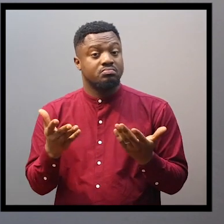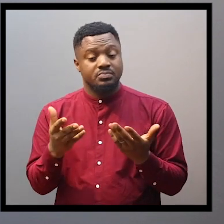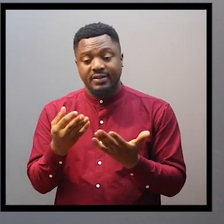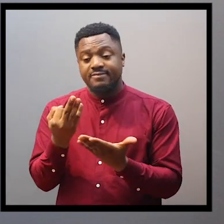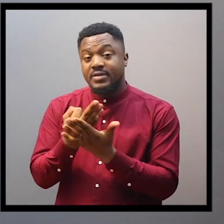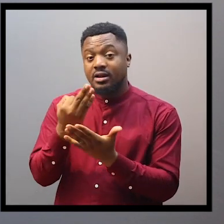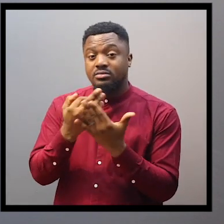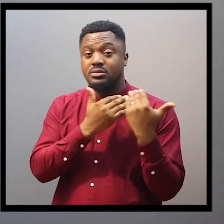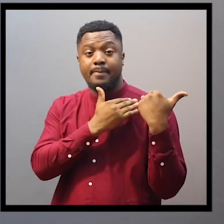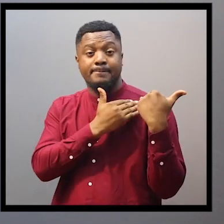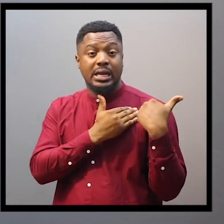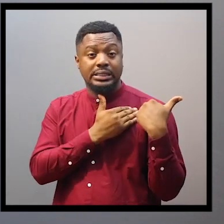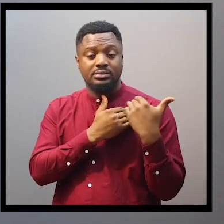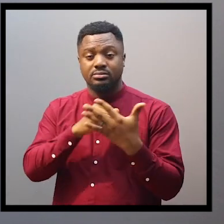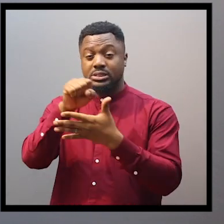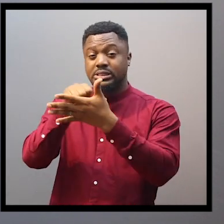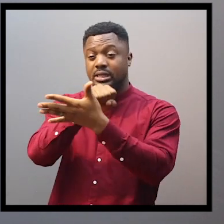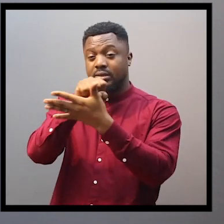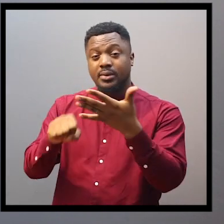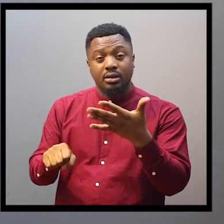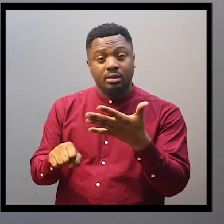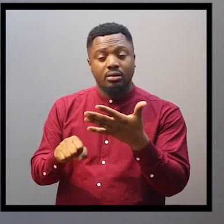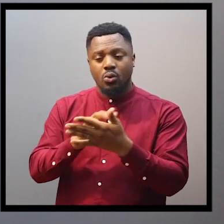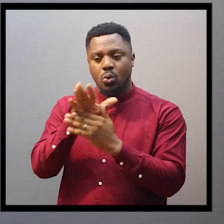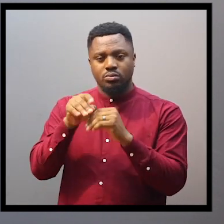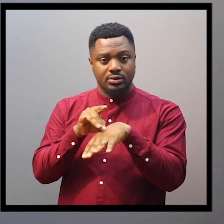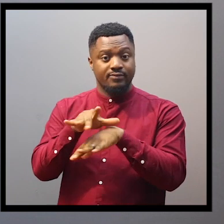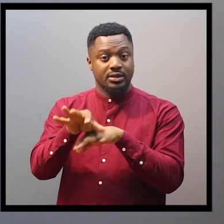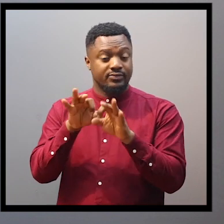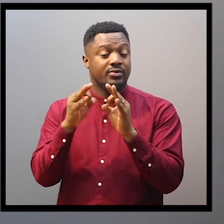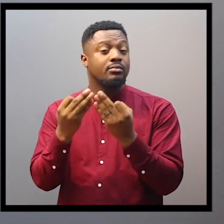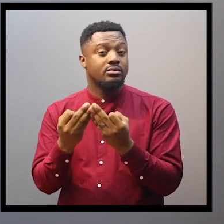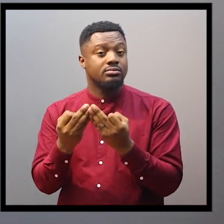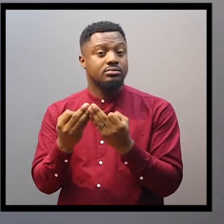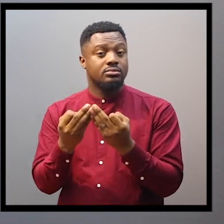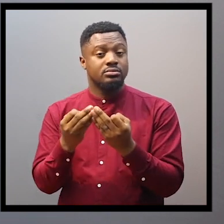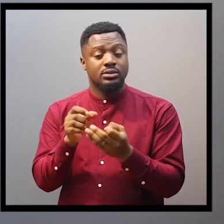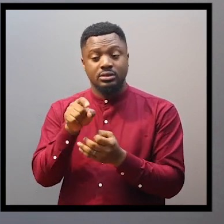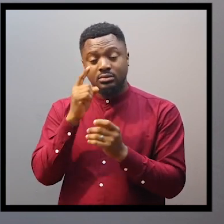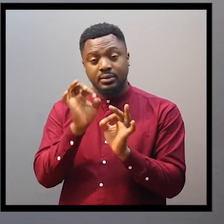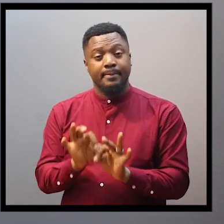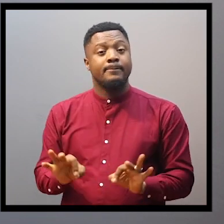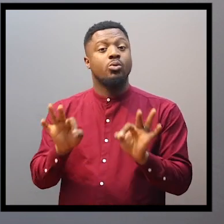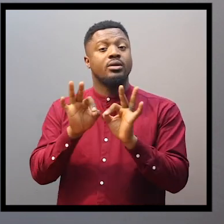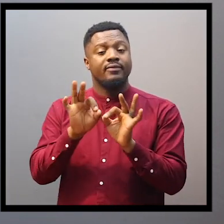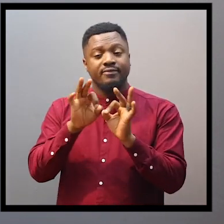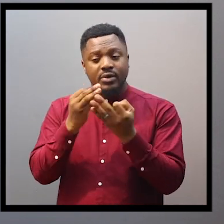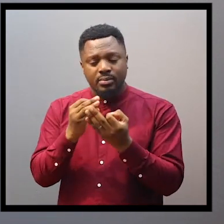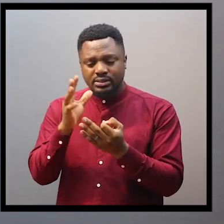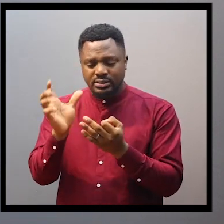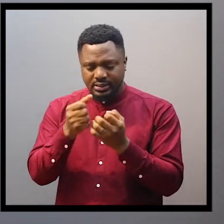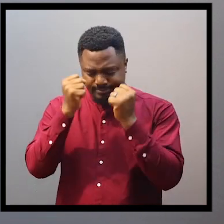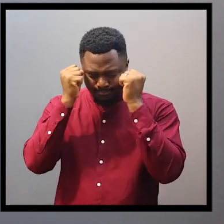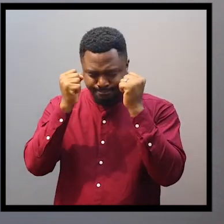The financial burden and the stigma that comes with it affects them all. It is therefore important that the family takes a